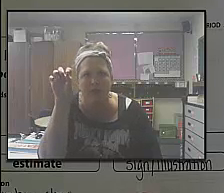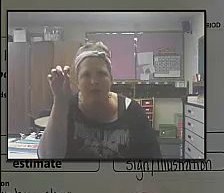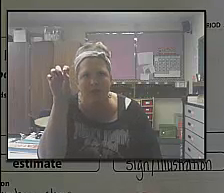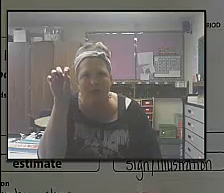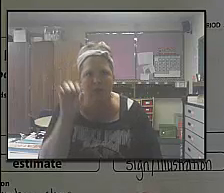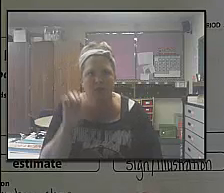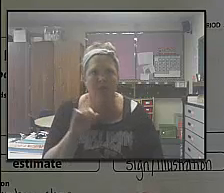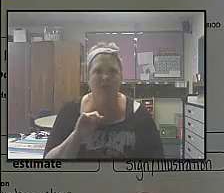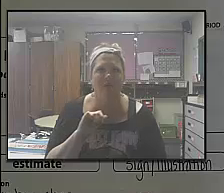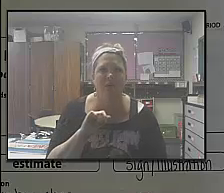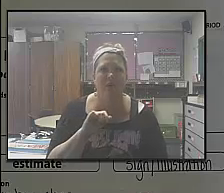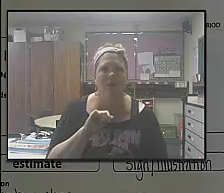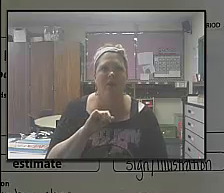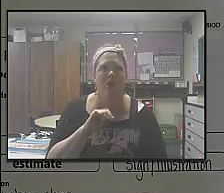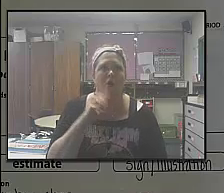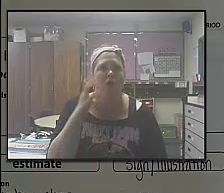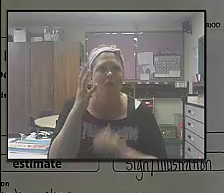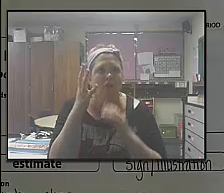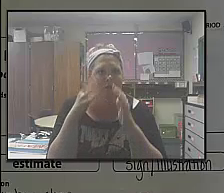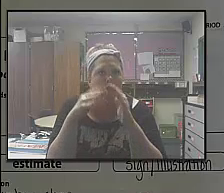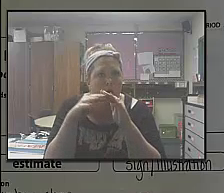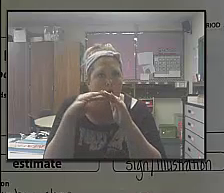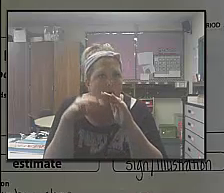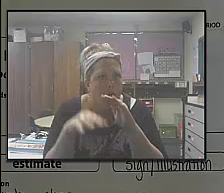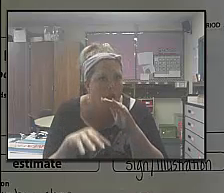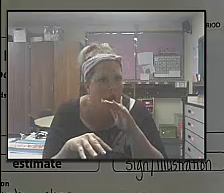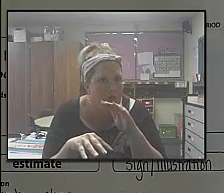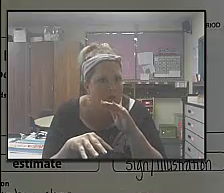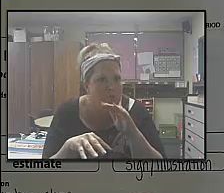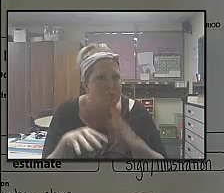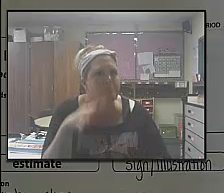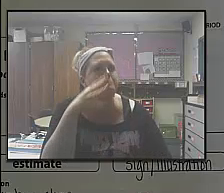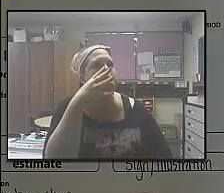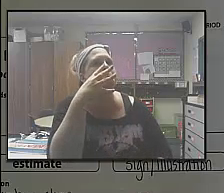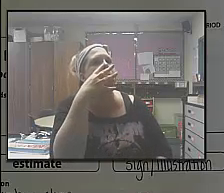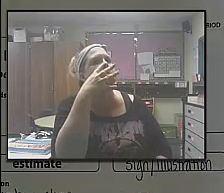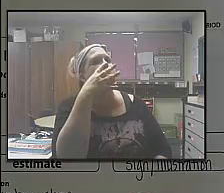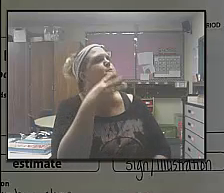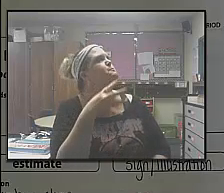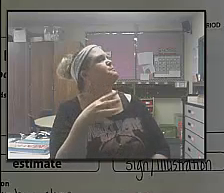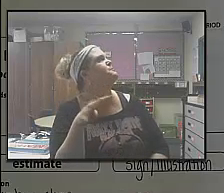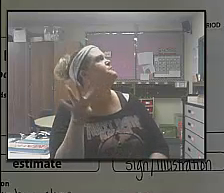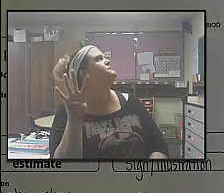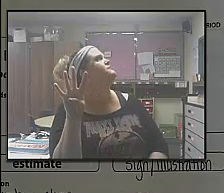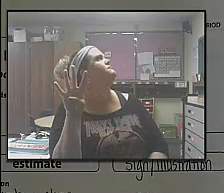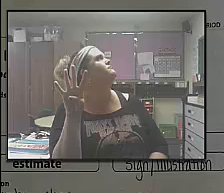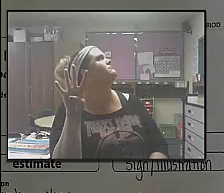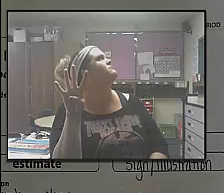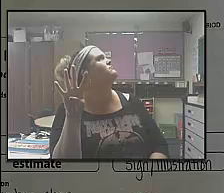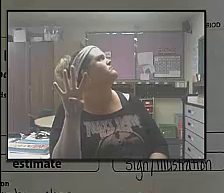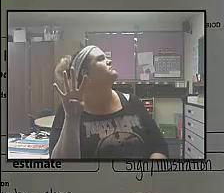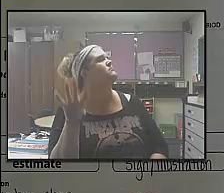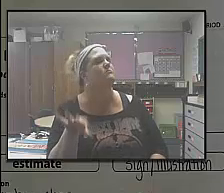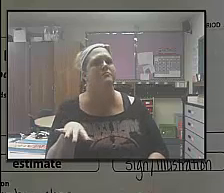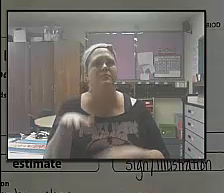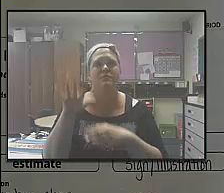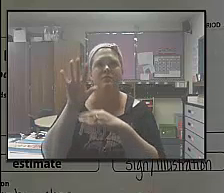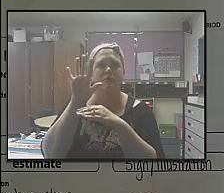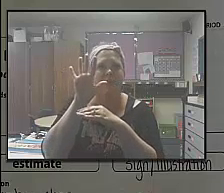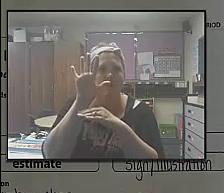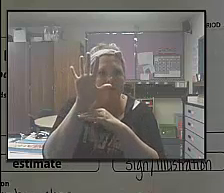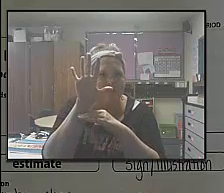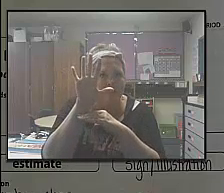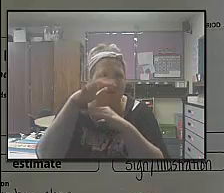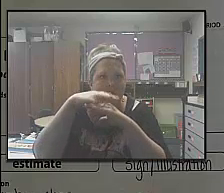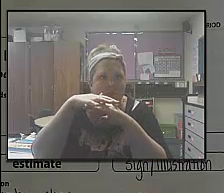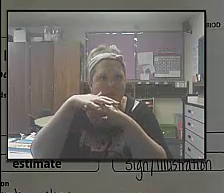line up the decimal points. Why? Because that's important. Then I'm going to add digits in the